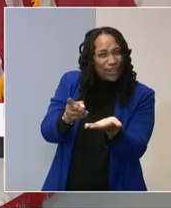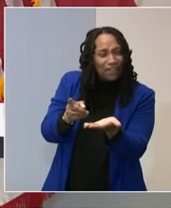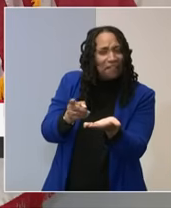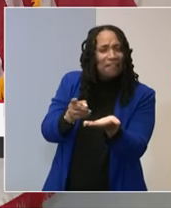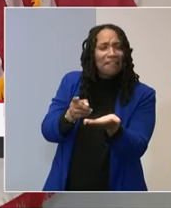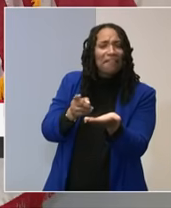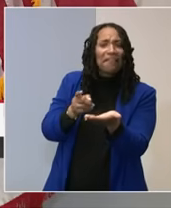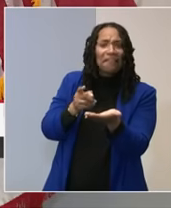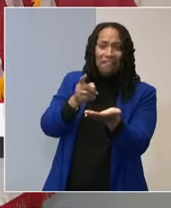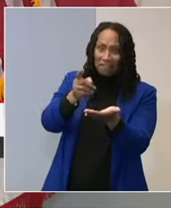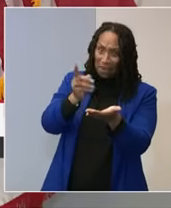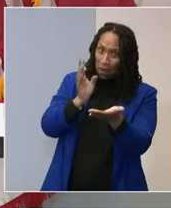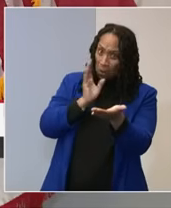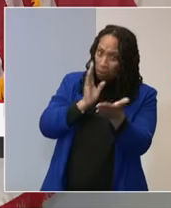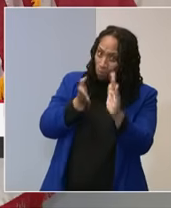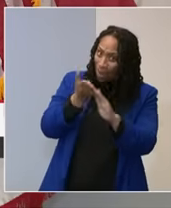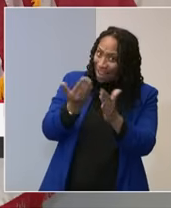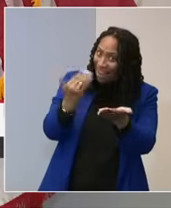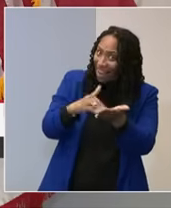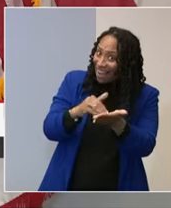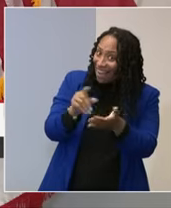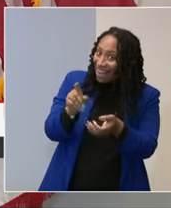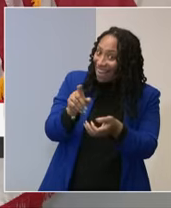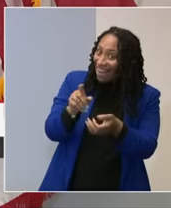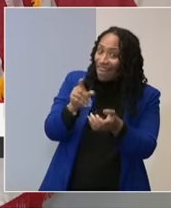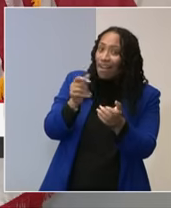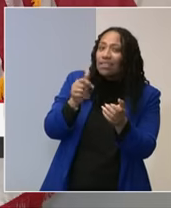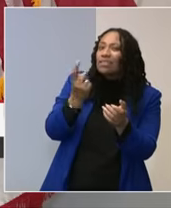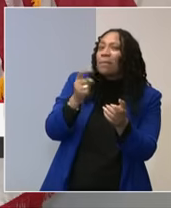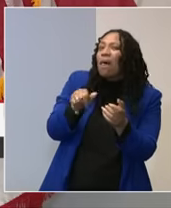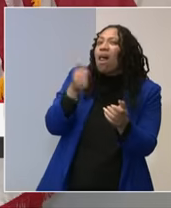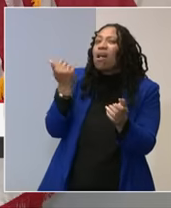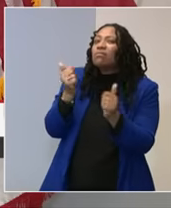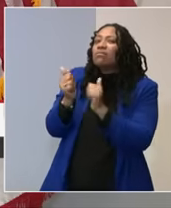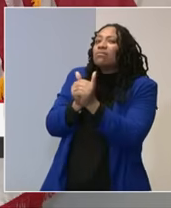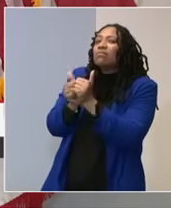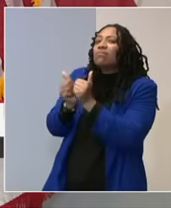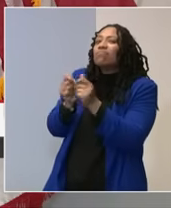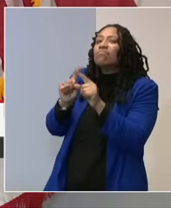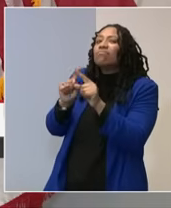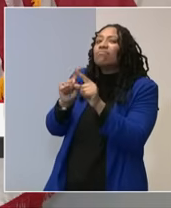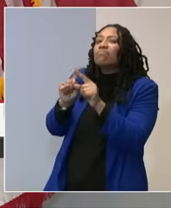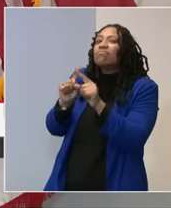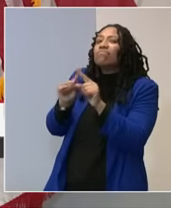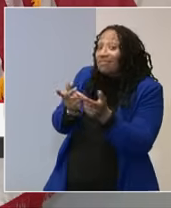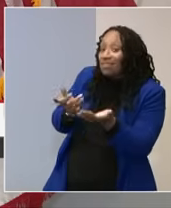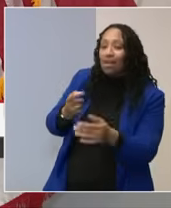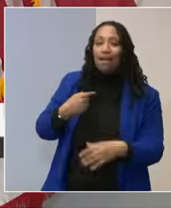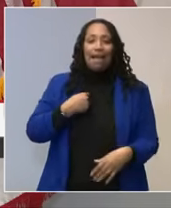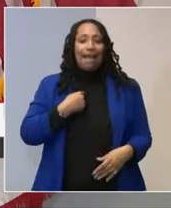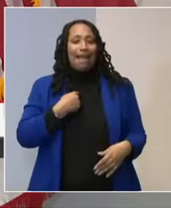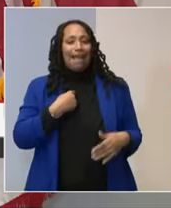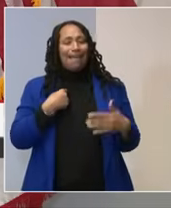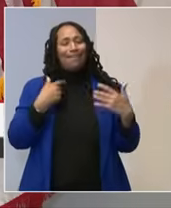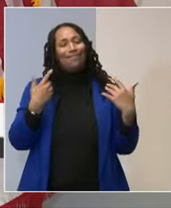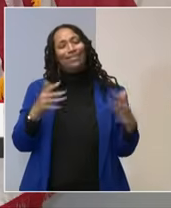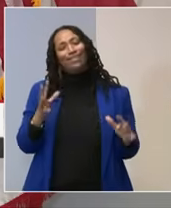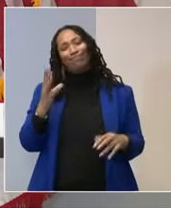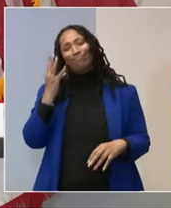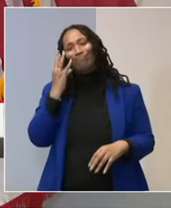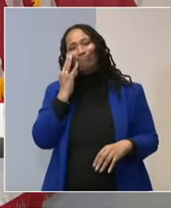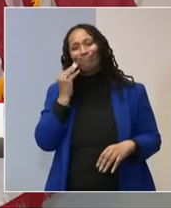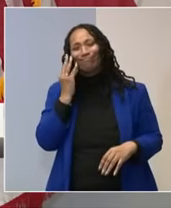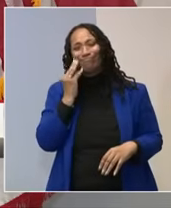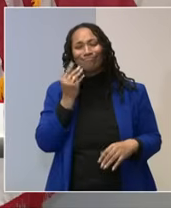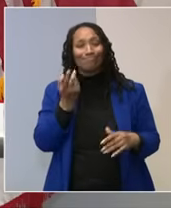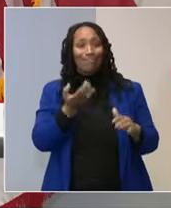I think 20 years is a long time to get elected. I've won a bunch of elections. So not only, probably people can say they've never